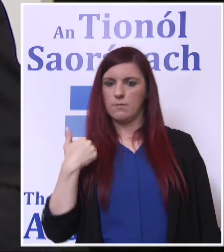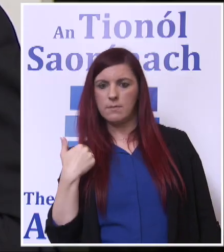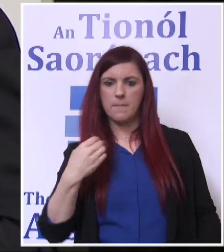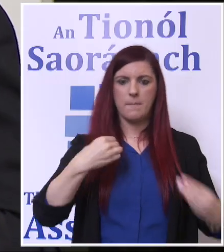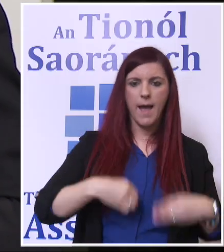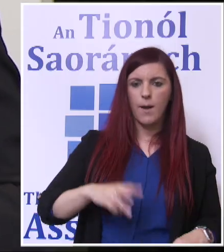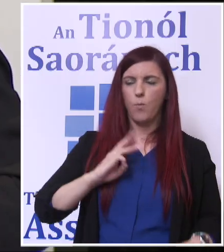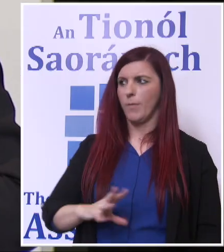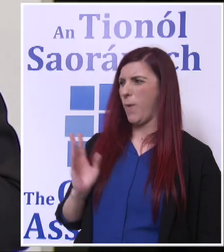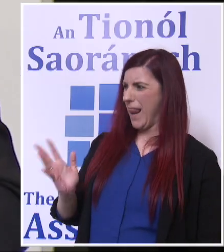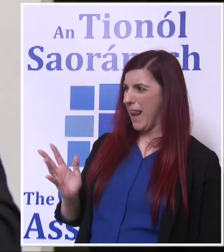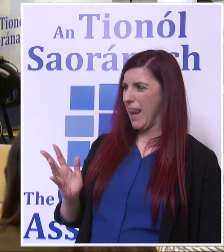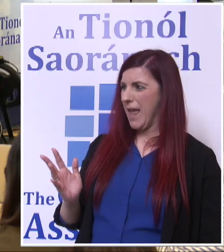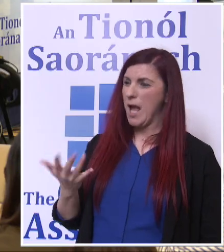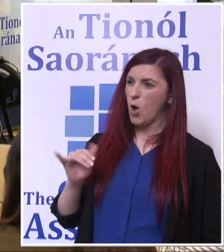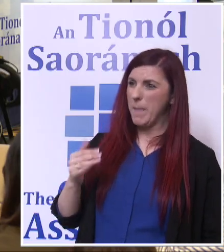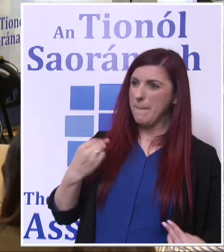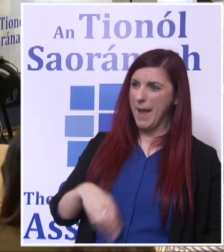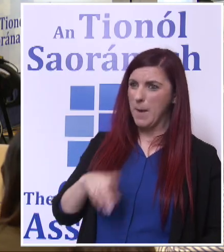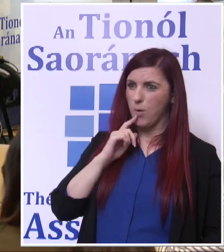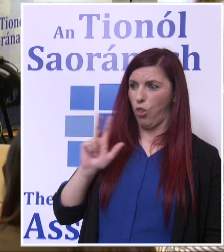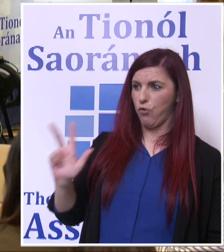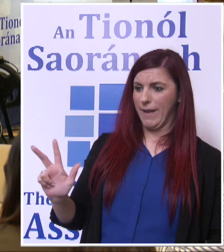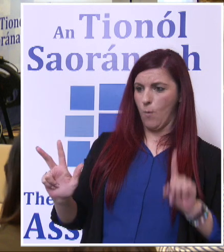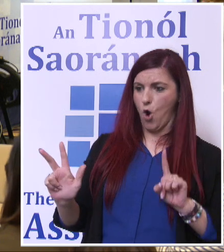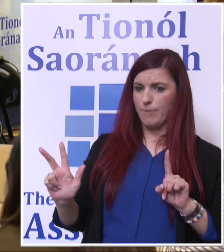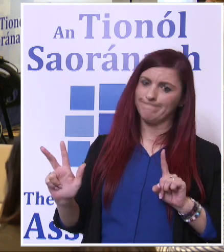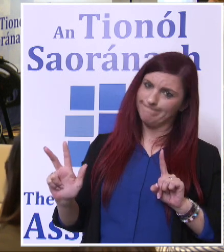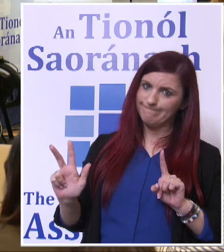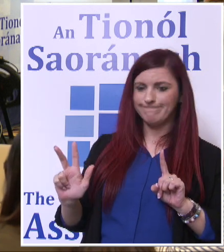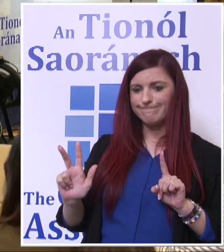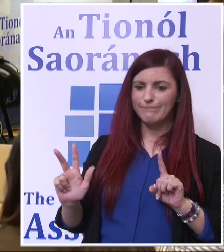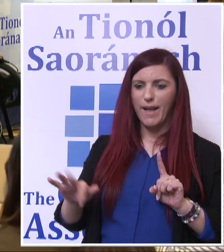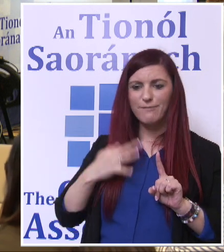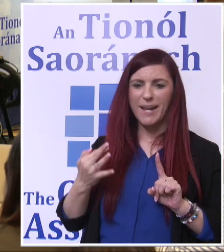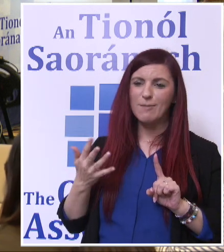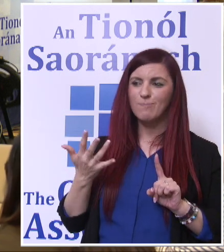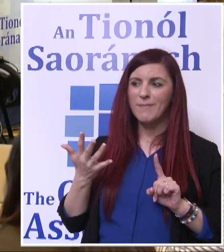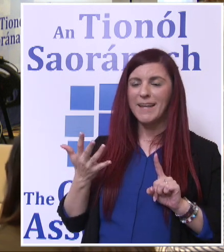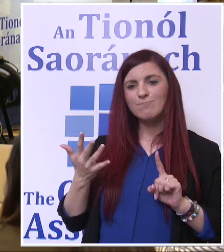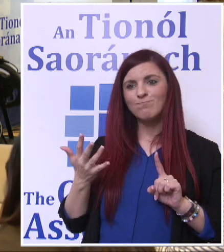man, but as you've seen here, mayors are predominantly 75% female. I